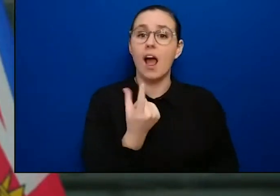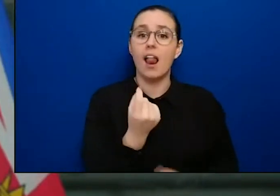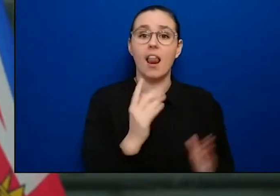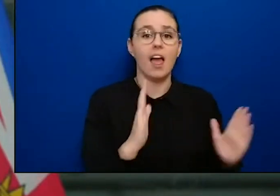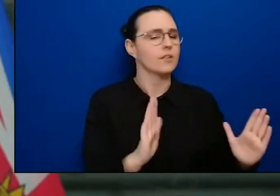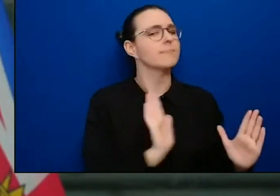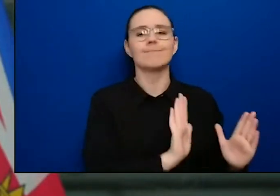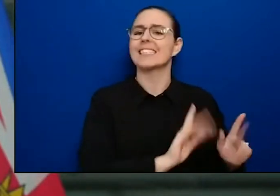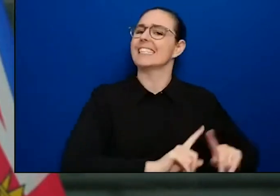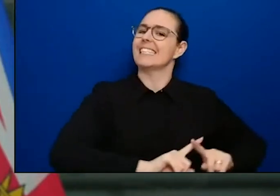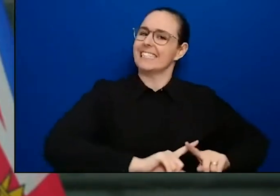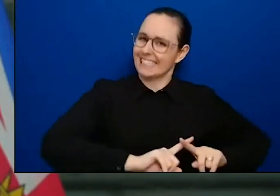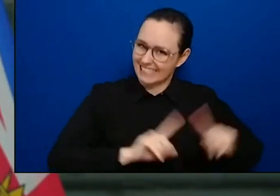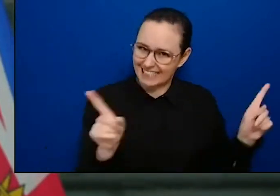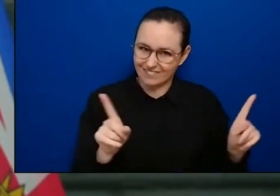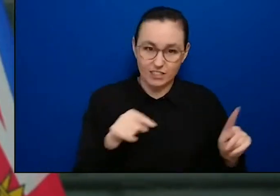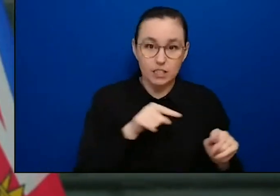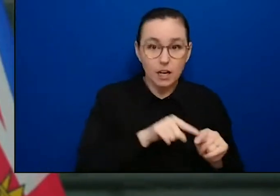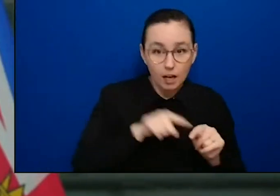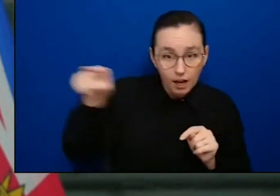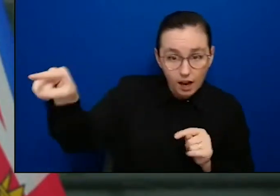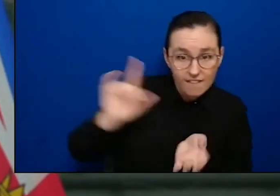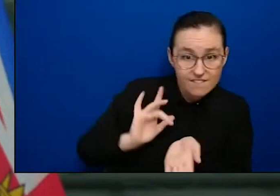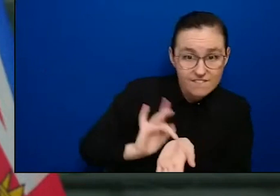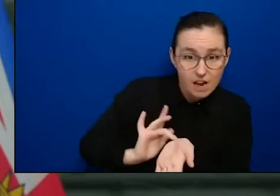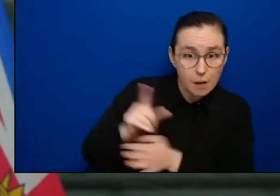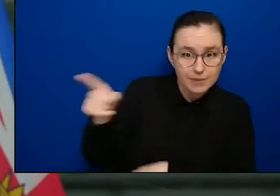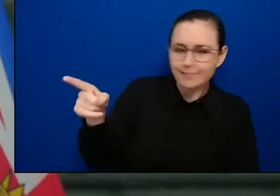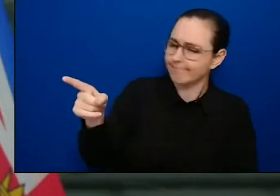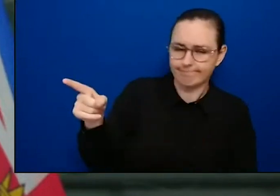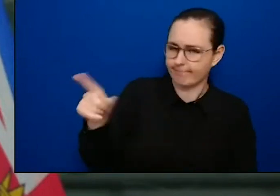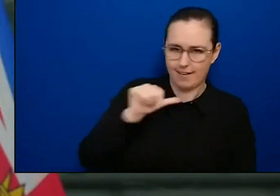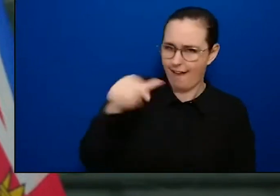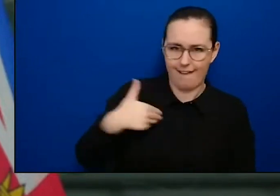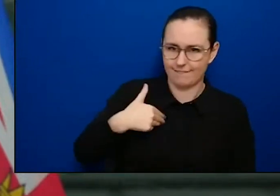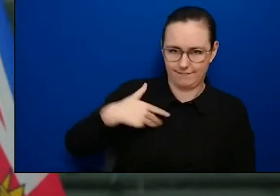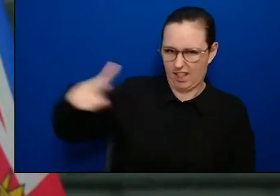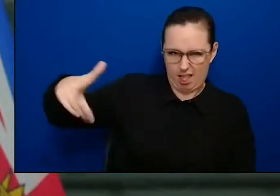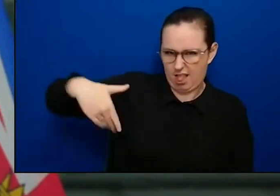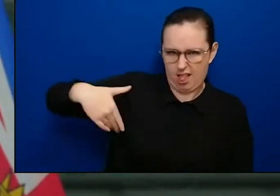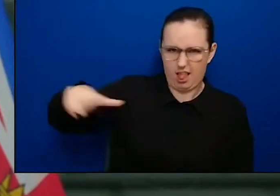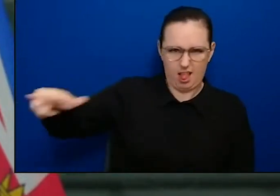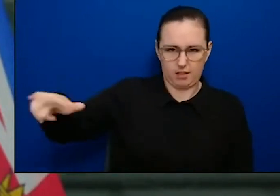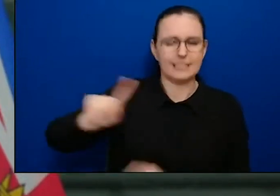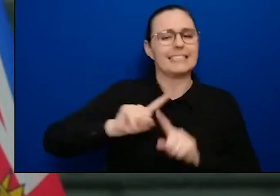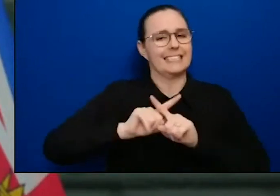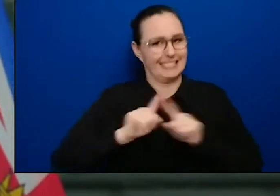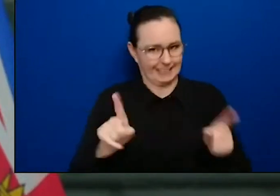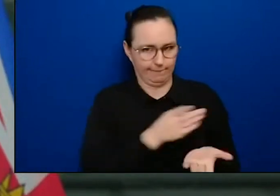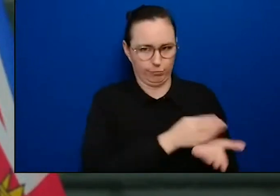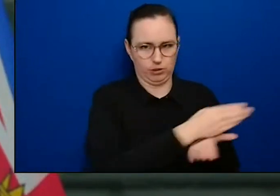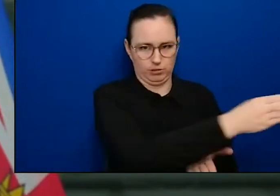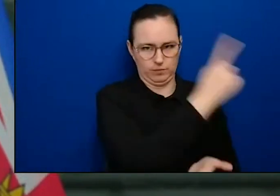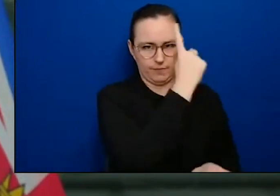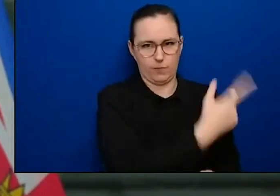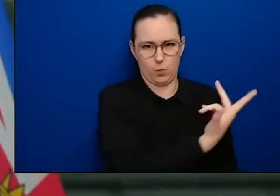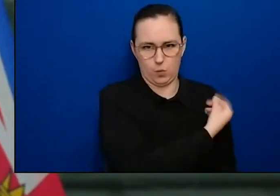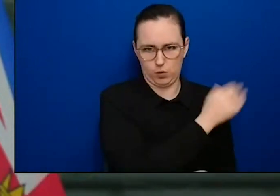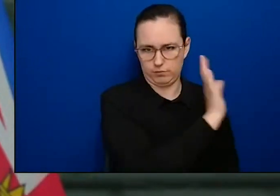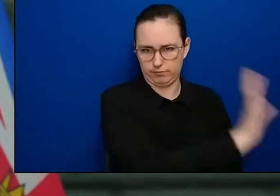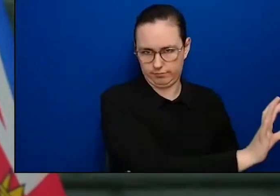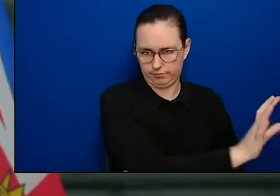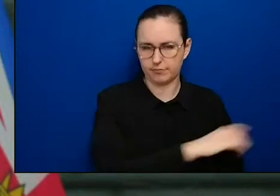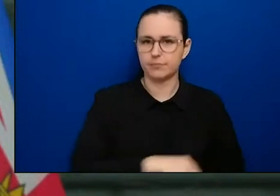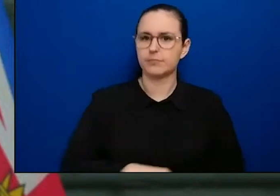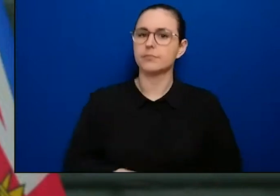And soon, though, we will have more pharmacies online across the province to support our booster campaign. I also want to put a call